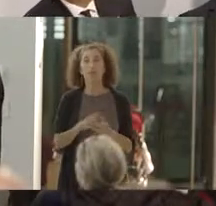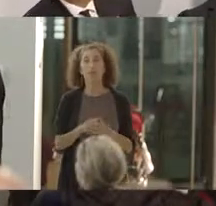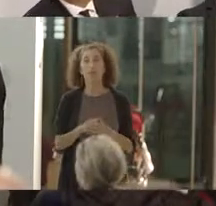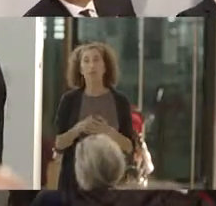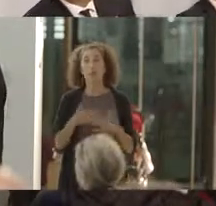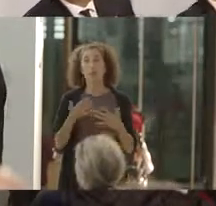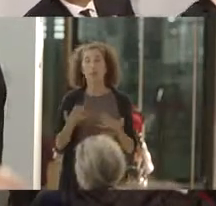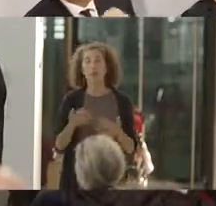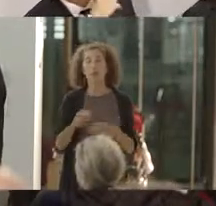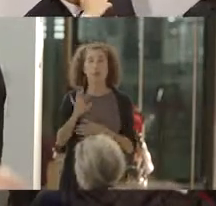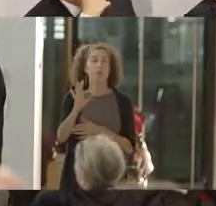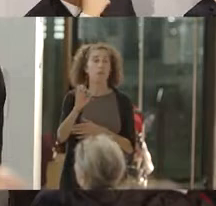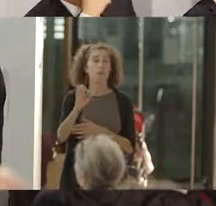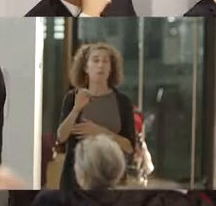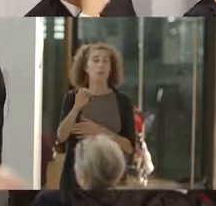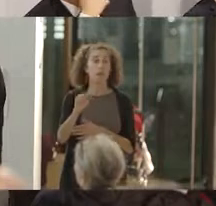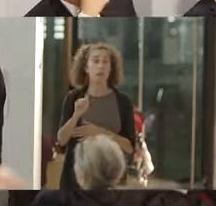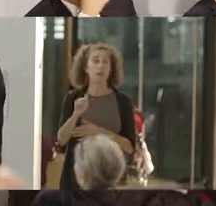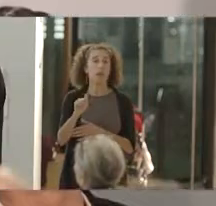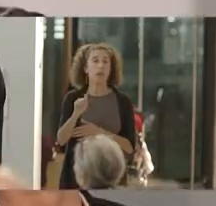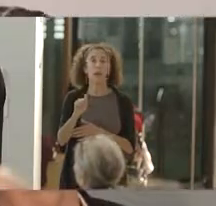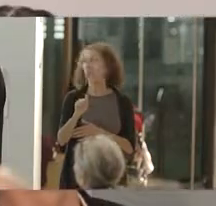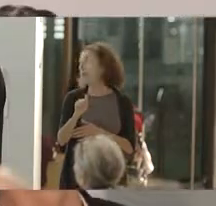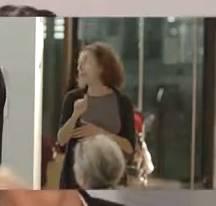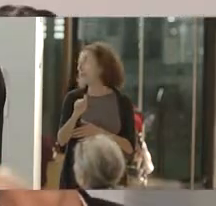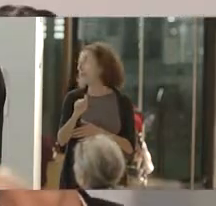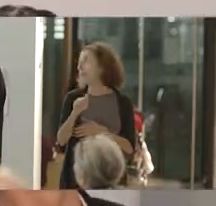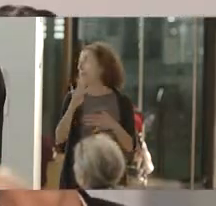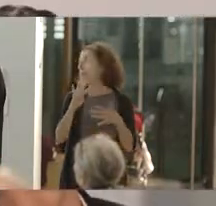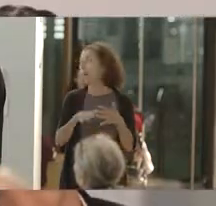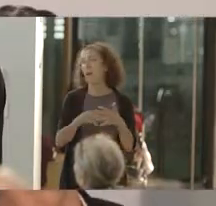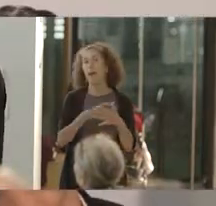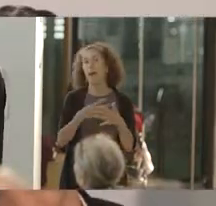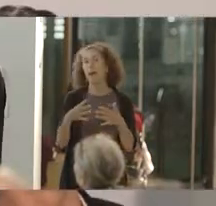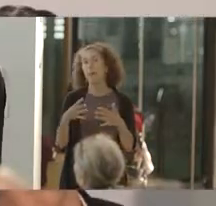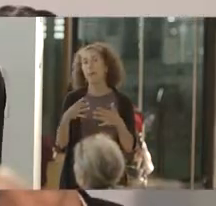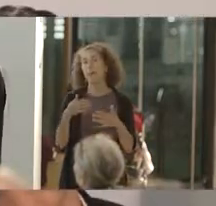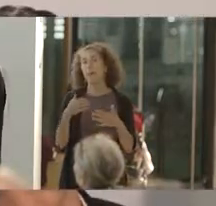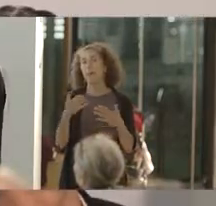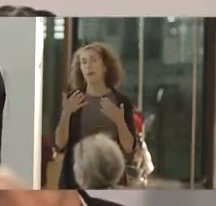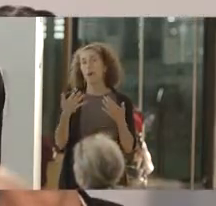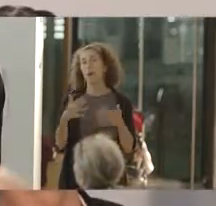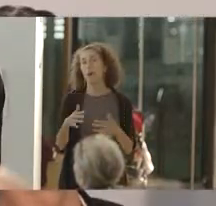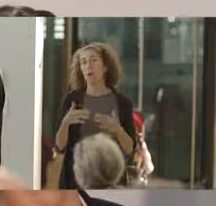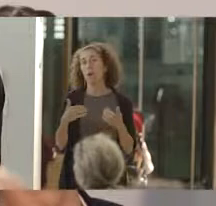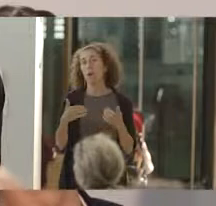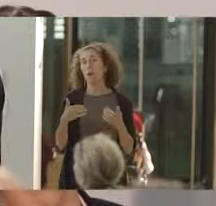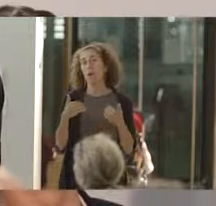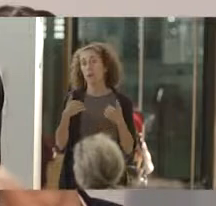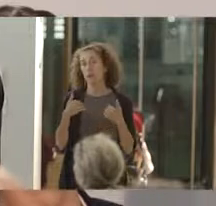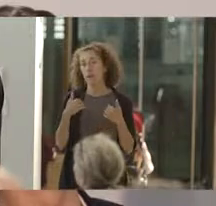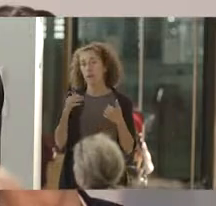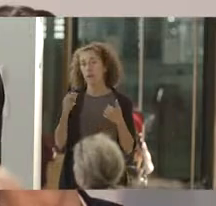protection maps. I'm going to say that Arcadis is intimately familiar with that because we did the math for the New York City folks as we appealed for them, so we supported the